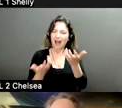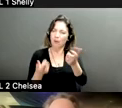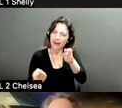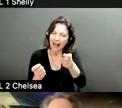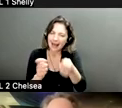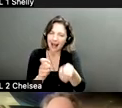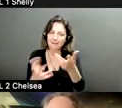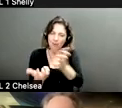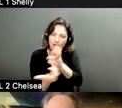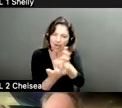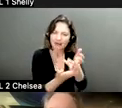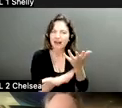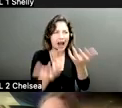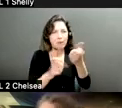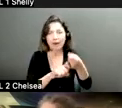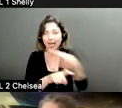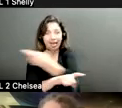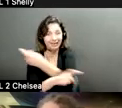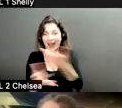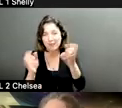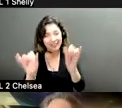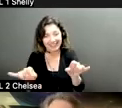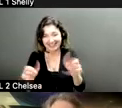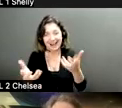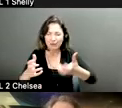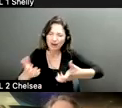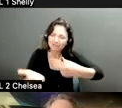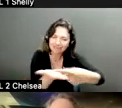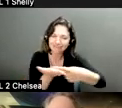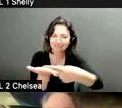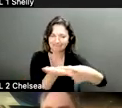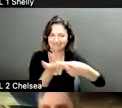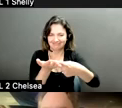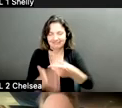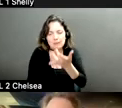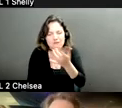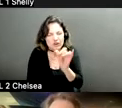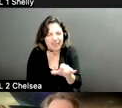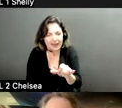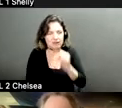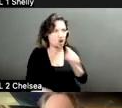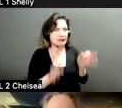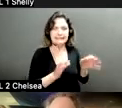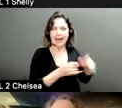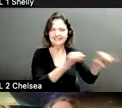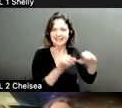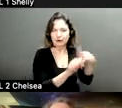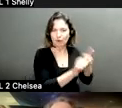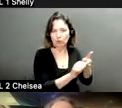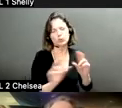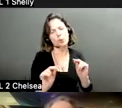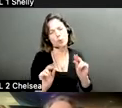getting sidetracked and having it conversational. And so that's the way that I would like to keep at it with this